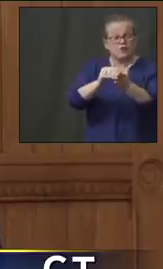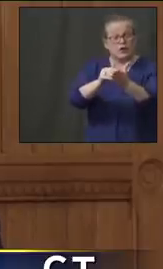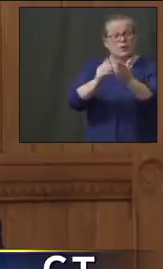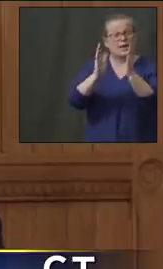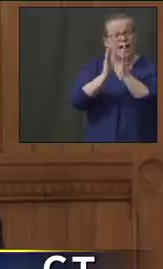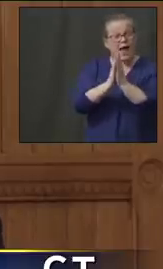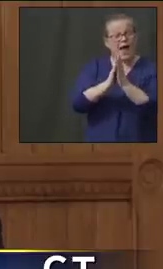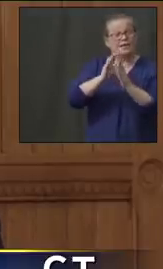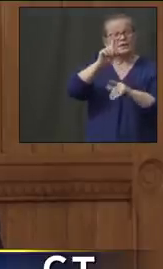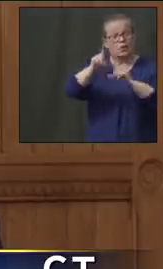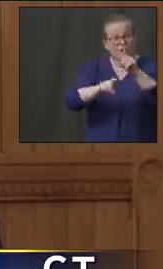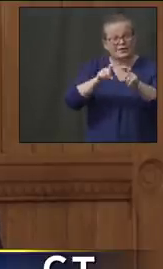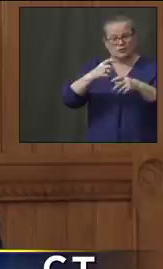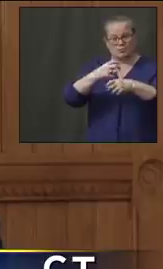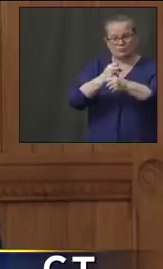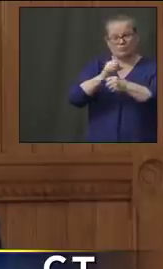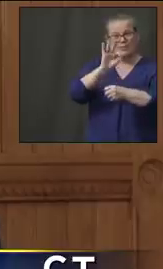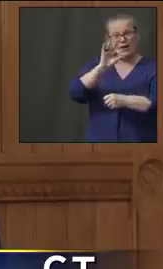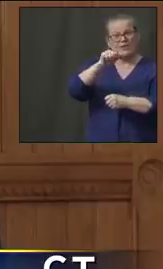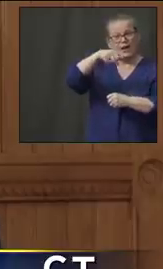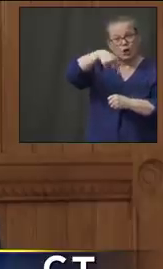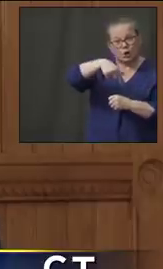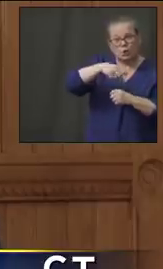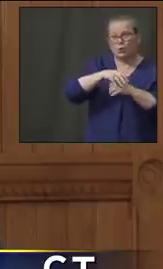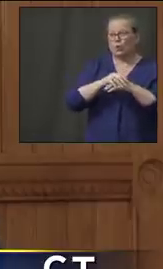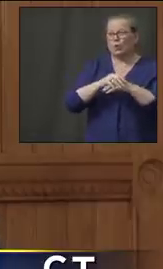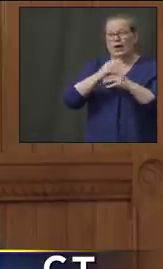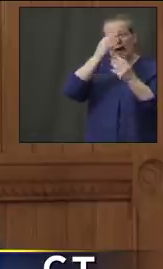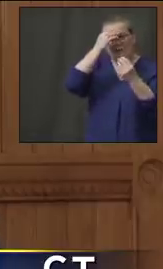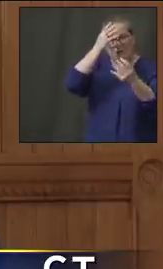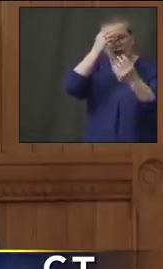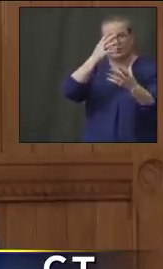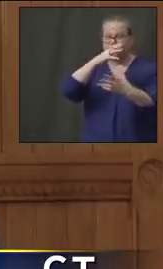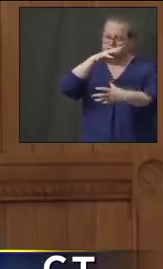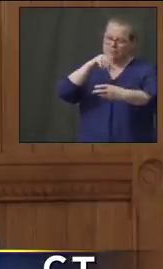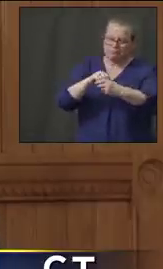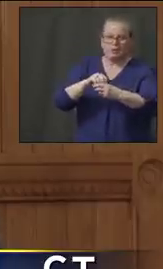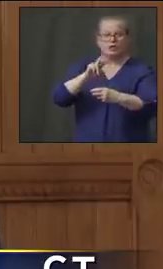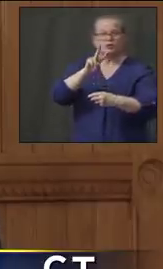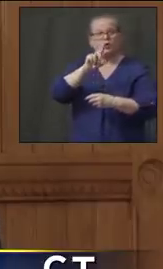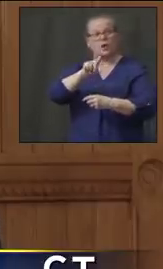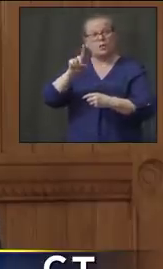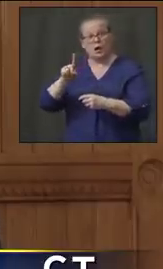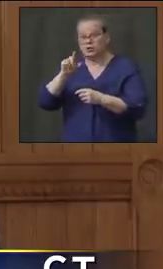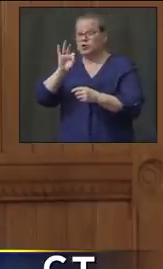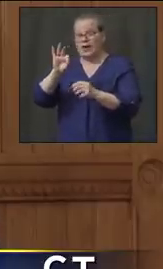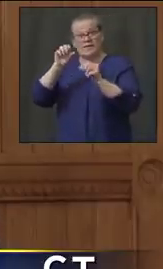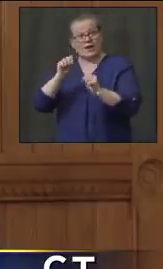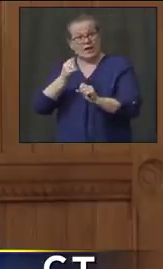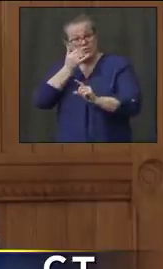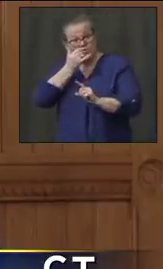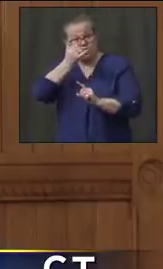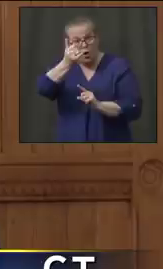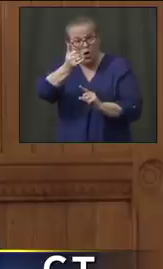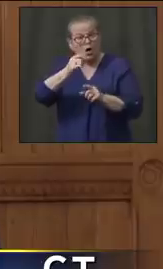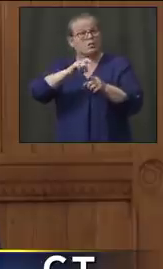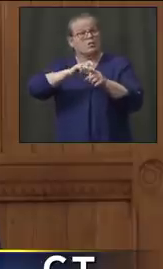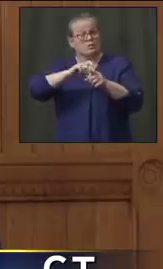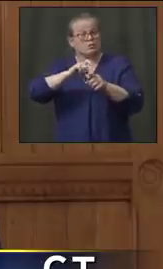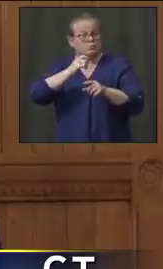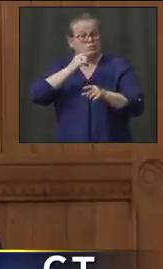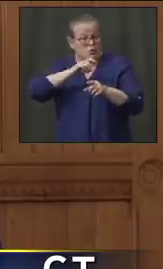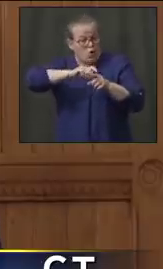211 partners run by the United Way. So anyone who can get to the phone at least can call 211, get their questions answered, or get referred